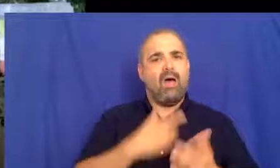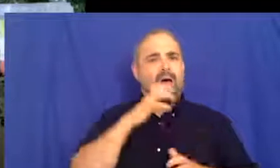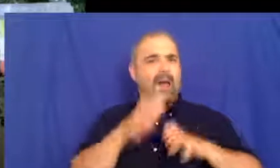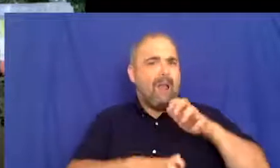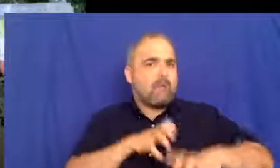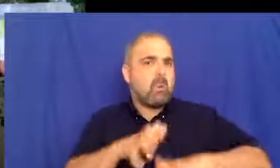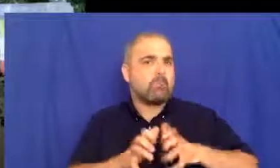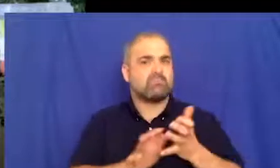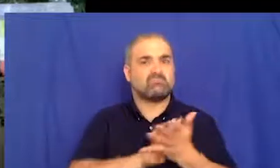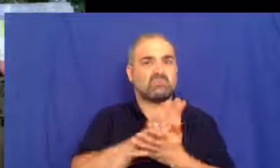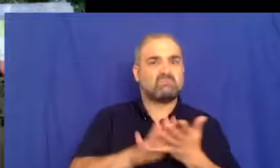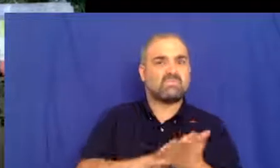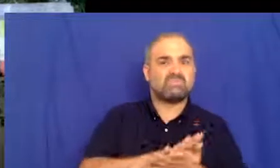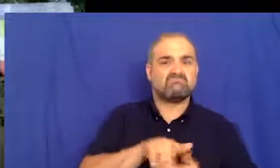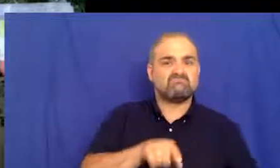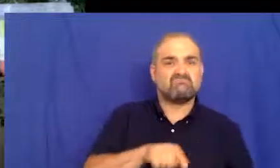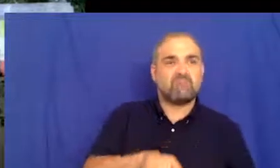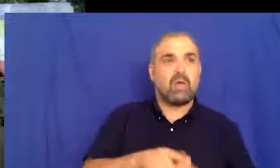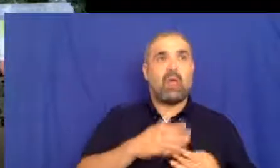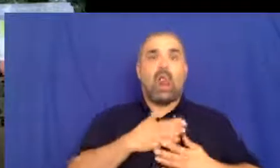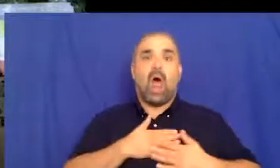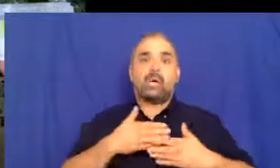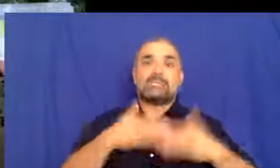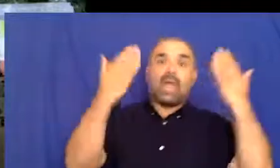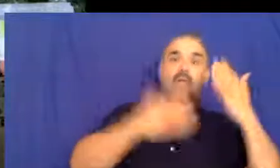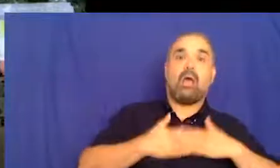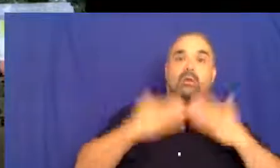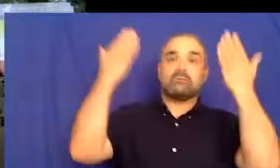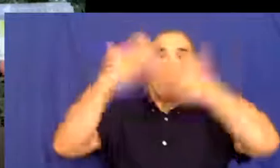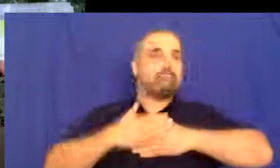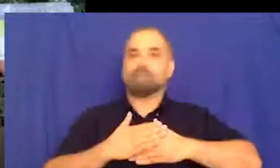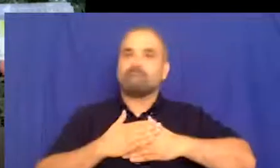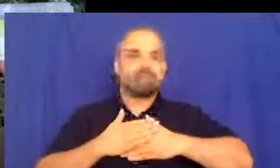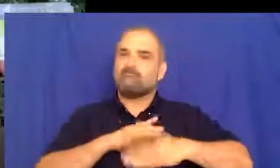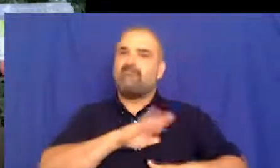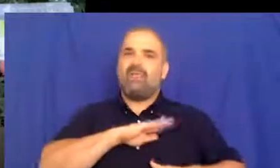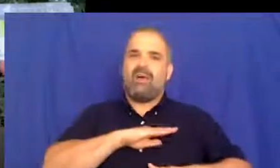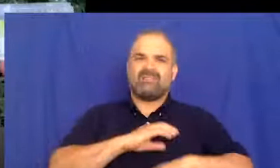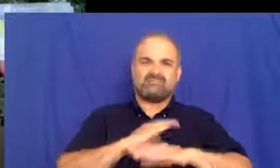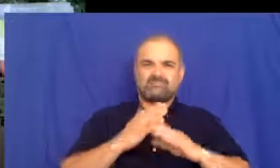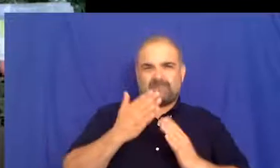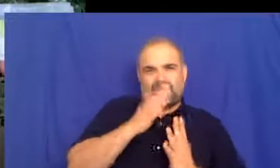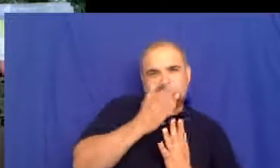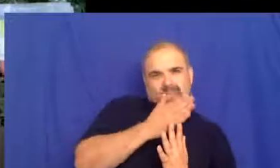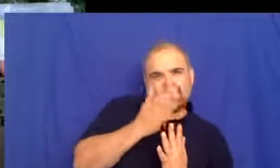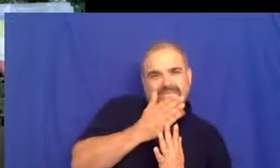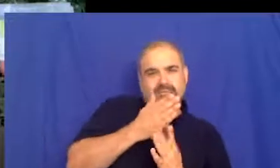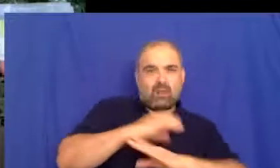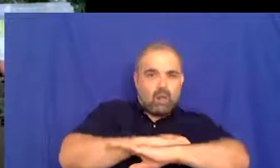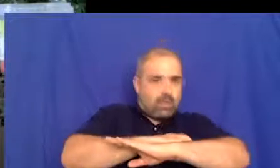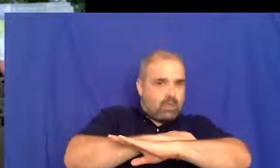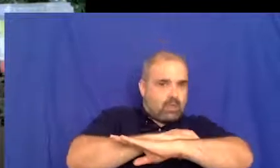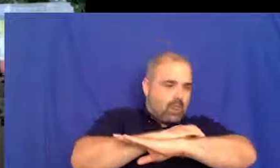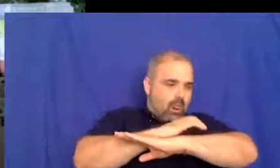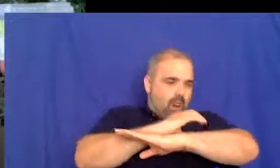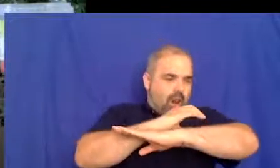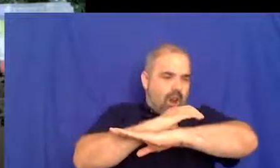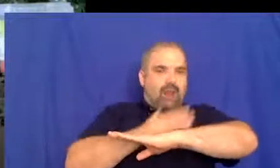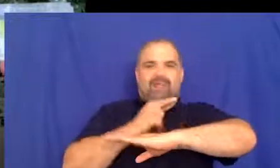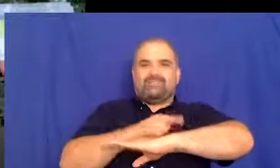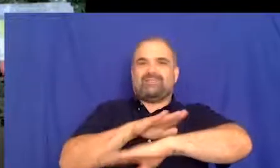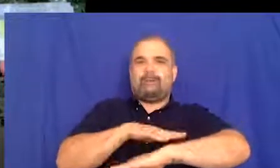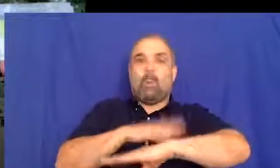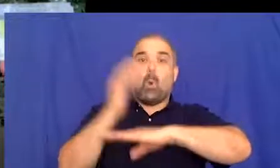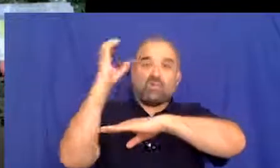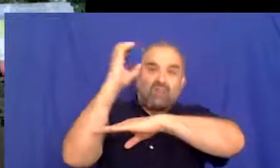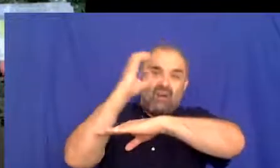not strictly diurnal, which means they don't come out at day, they don't come out at night. They actually come out in between, so at the dusk and dawn hours, so just when it's getting light and just when